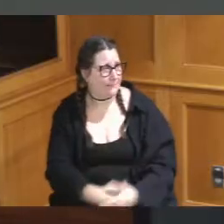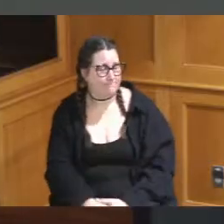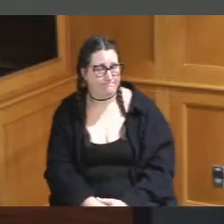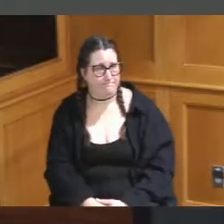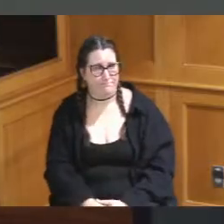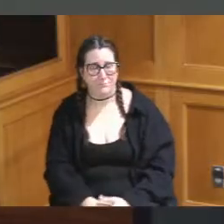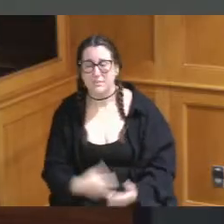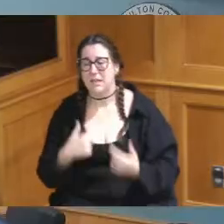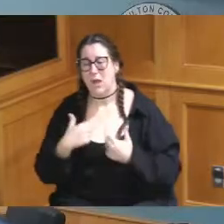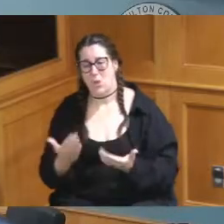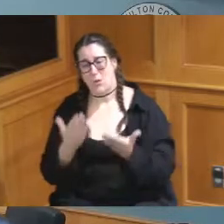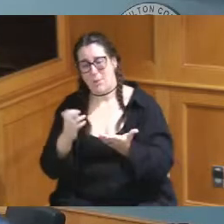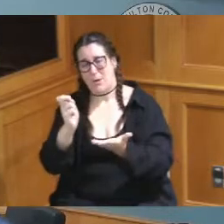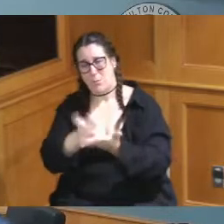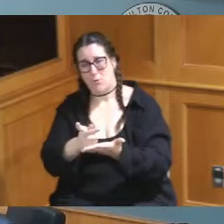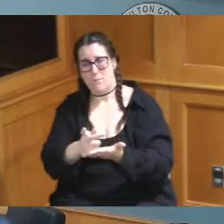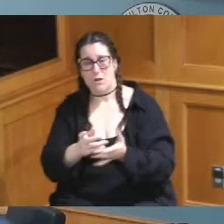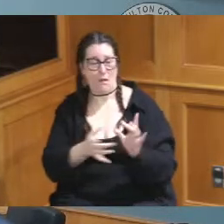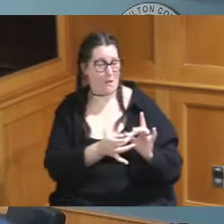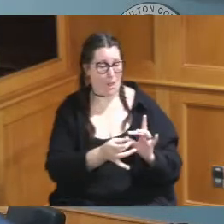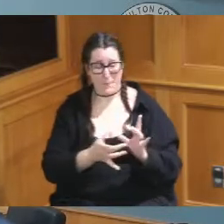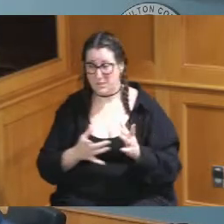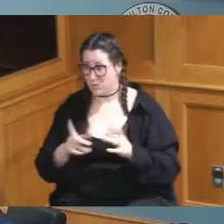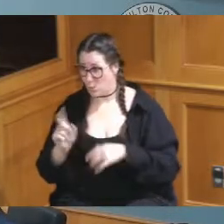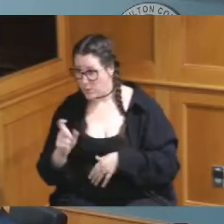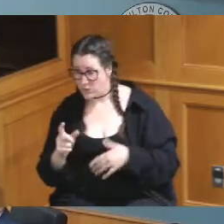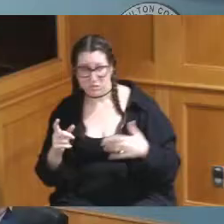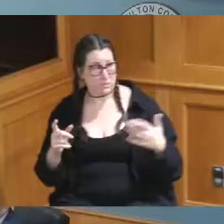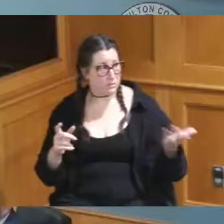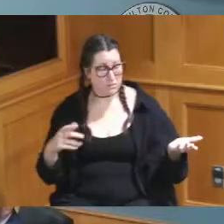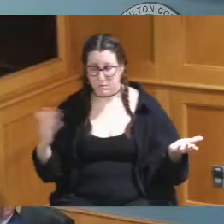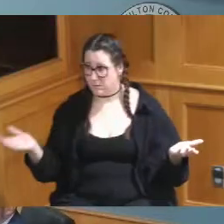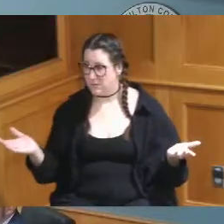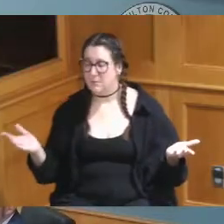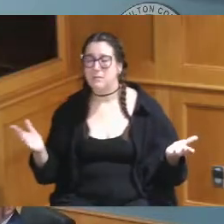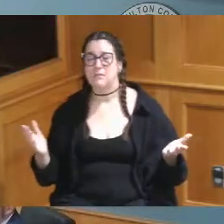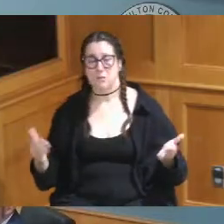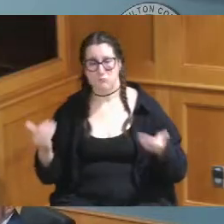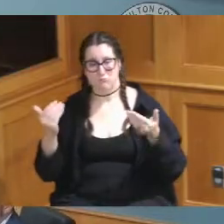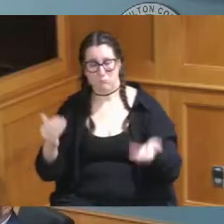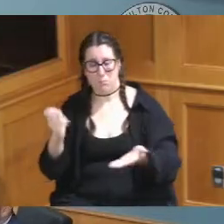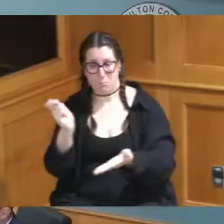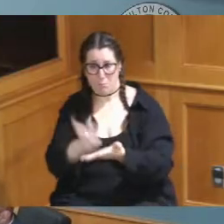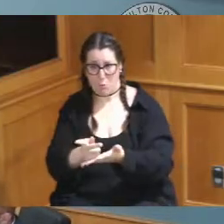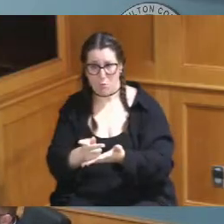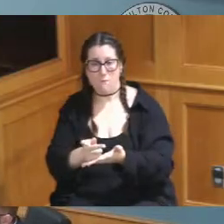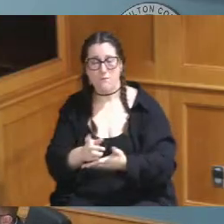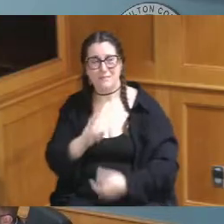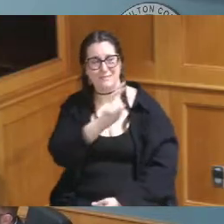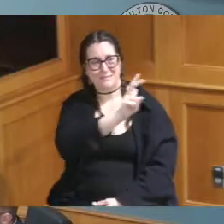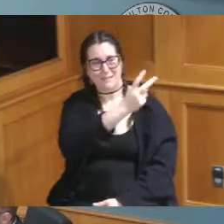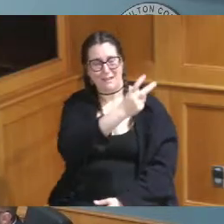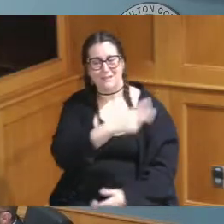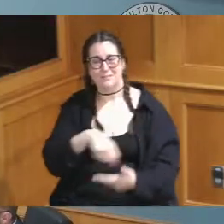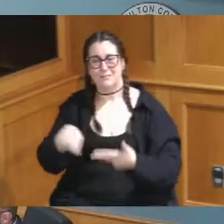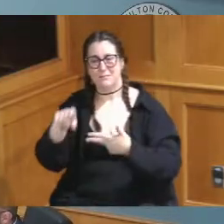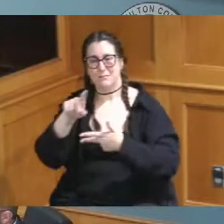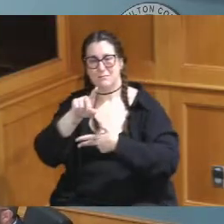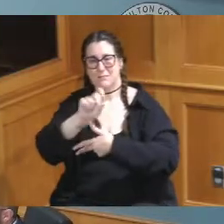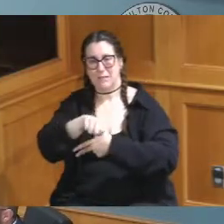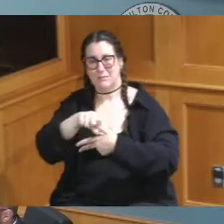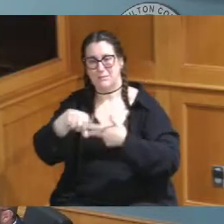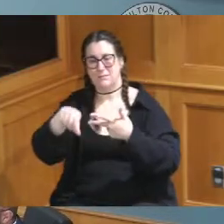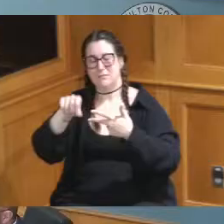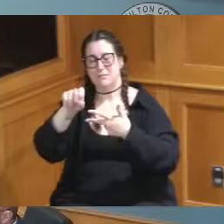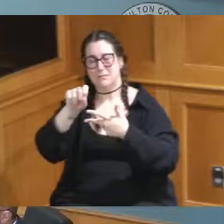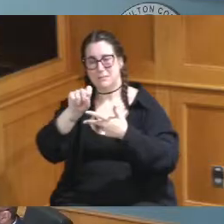I recommend approval. Any comments or questions? No questions. I'm going to make a motion to approve of buy leave two. Second. Commissioner Dreehouse?